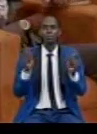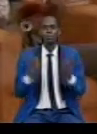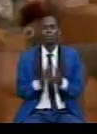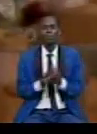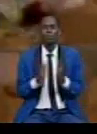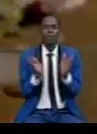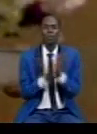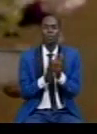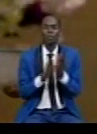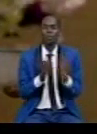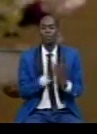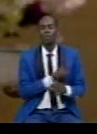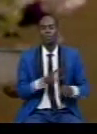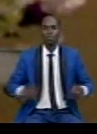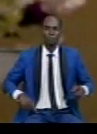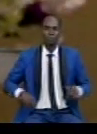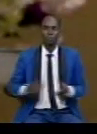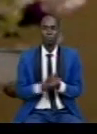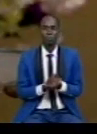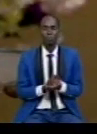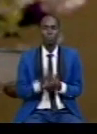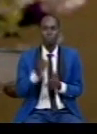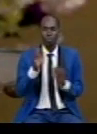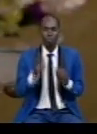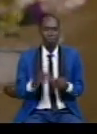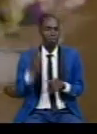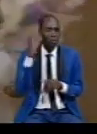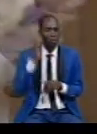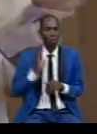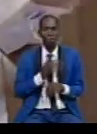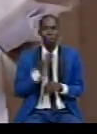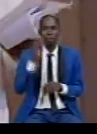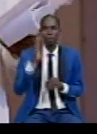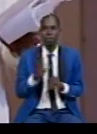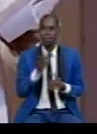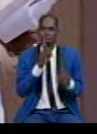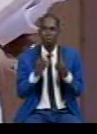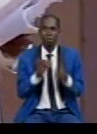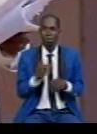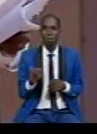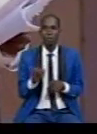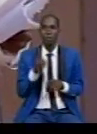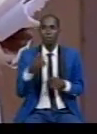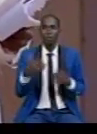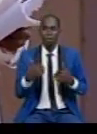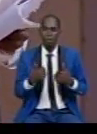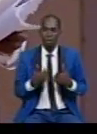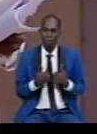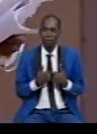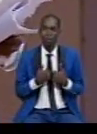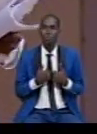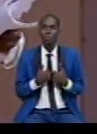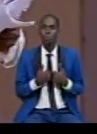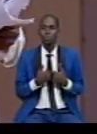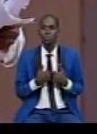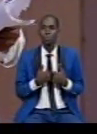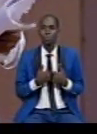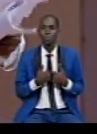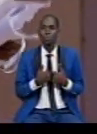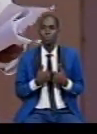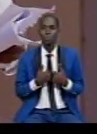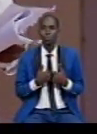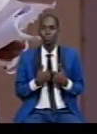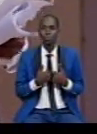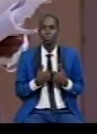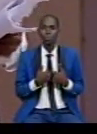Praise the Lord! We can hear our pastor speaking. He had a left hemispheric